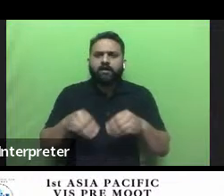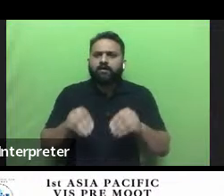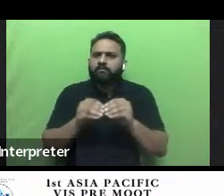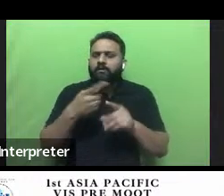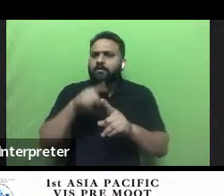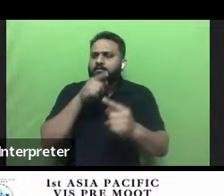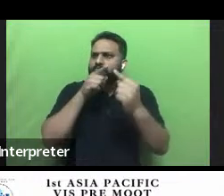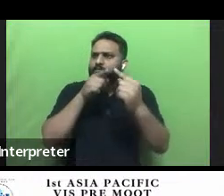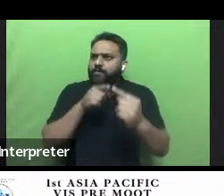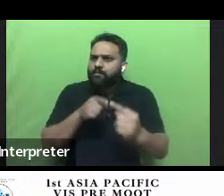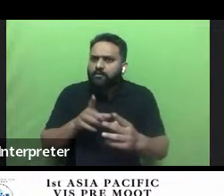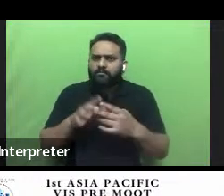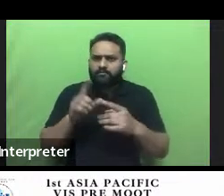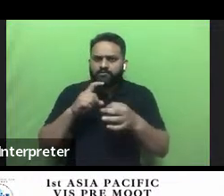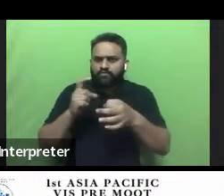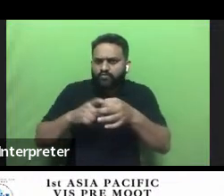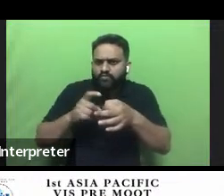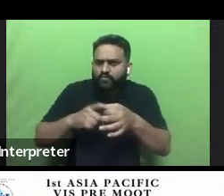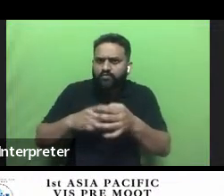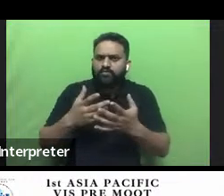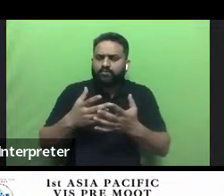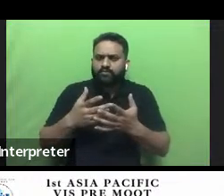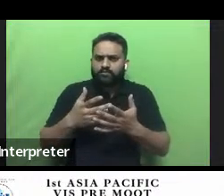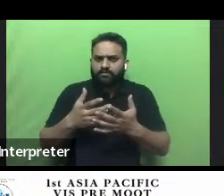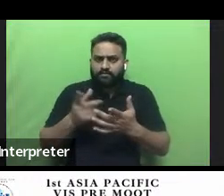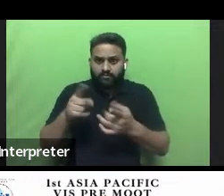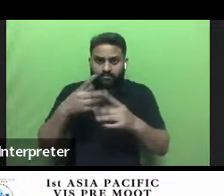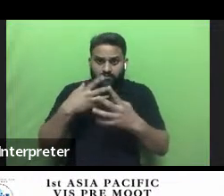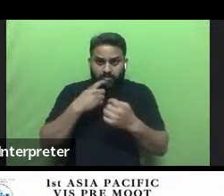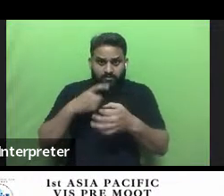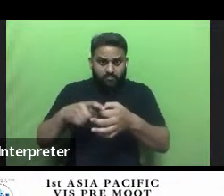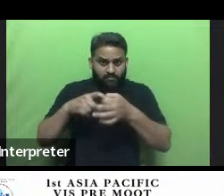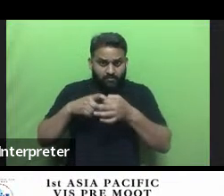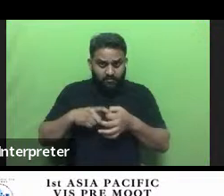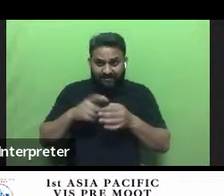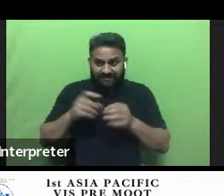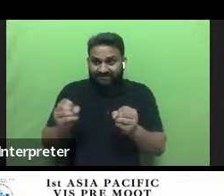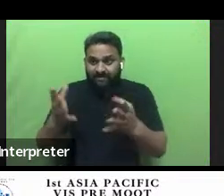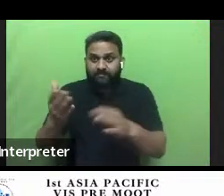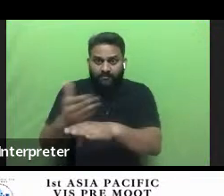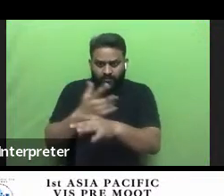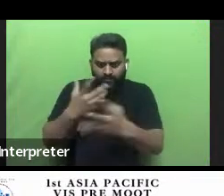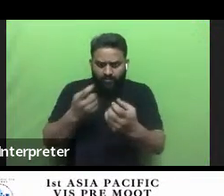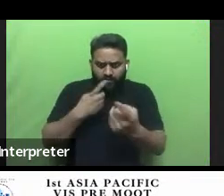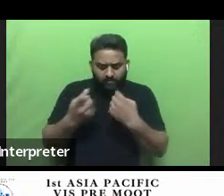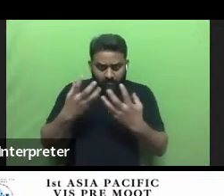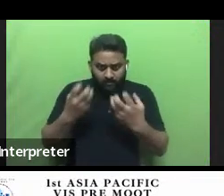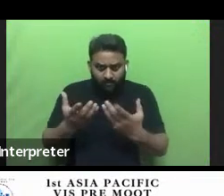or questions you wanted to ask us before you start?